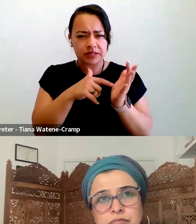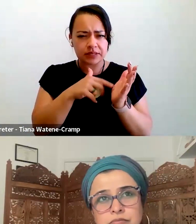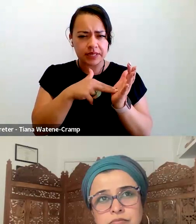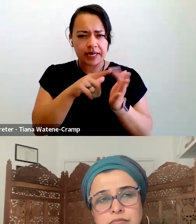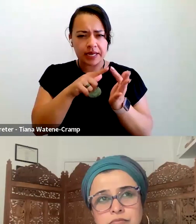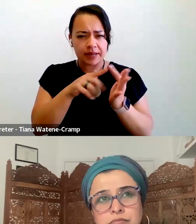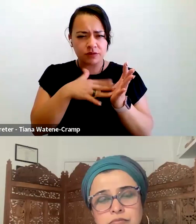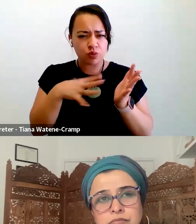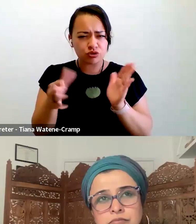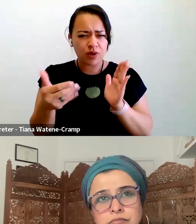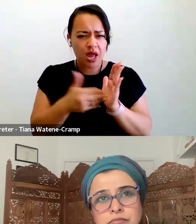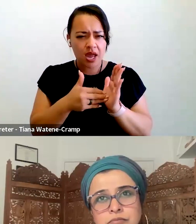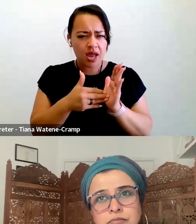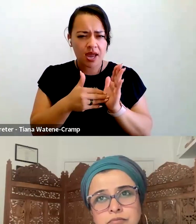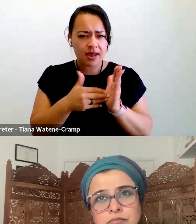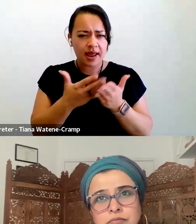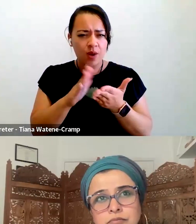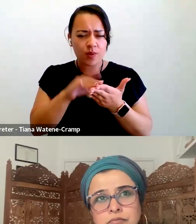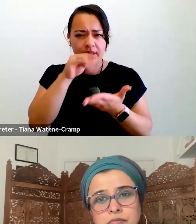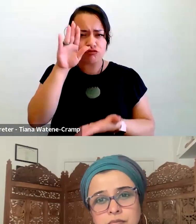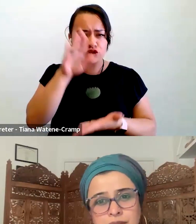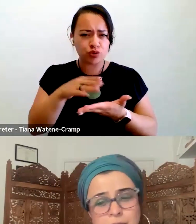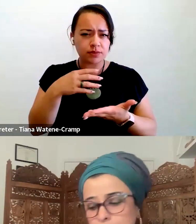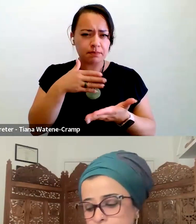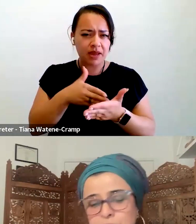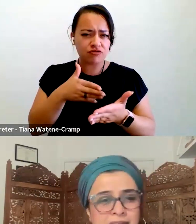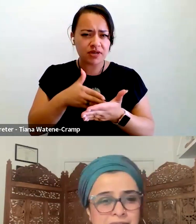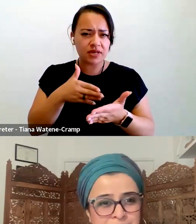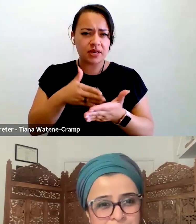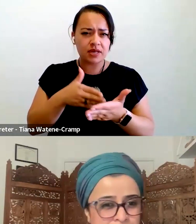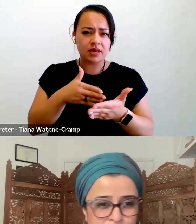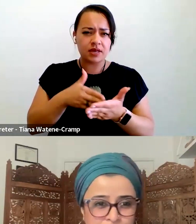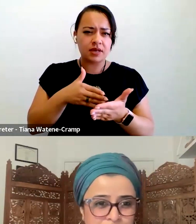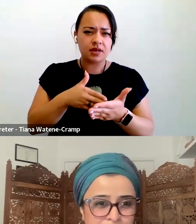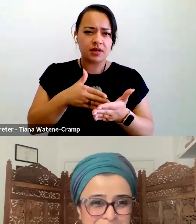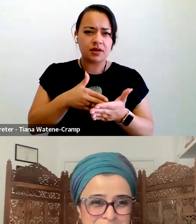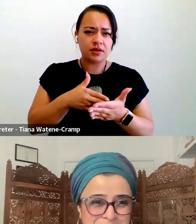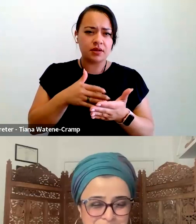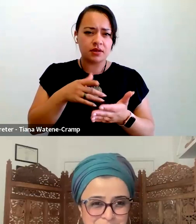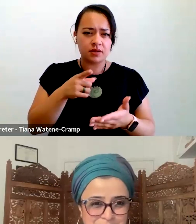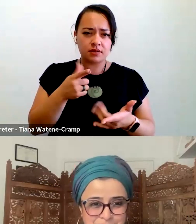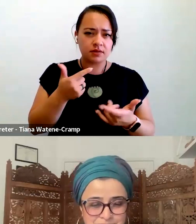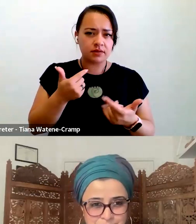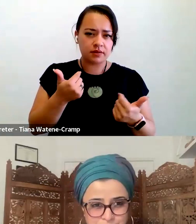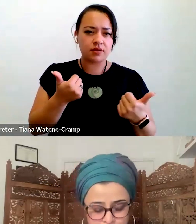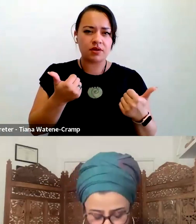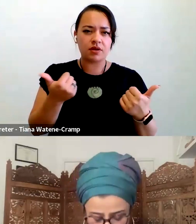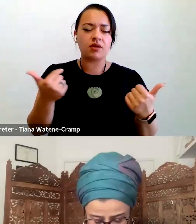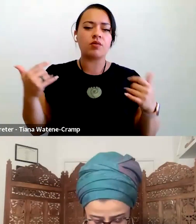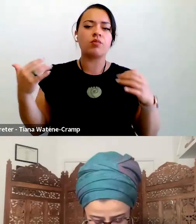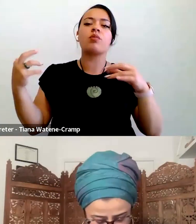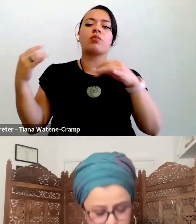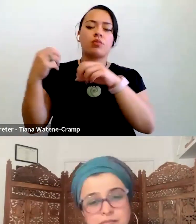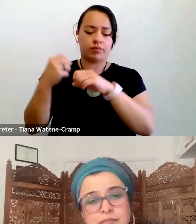but I feel like we'll probably talk a little bit more about that. Yeah, I'm happy to bring that into the last section. Okay, Yeah. cool.